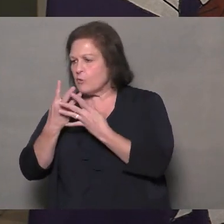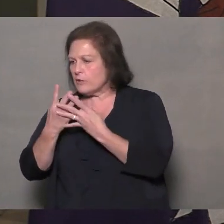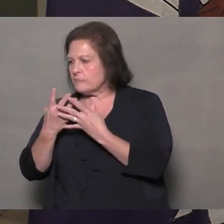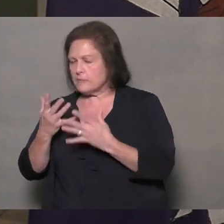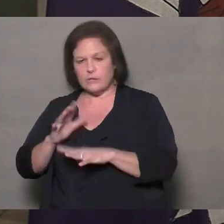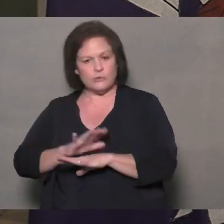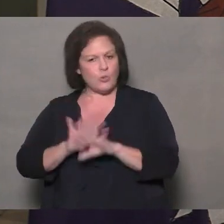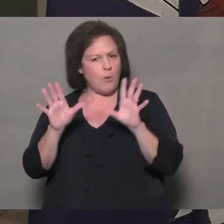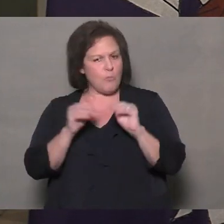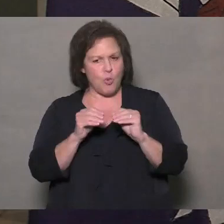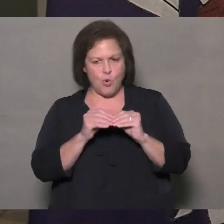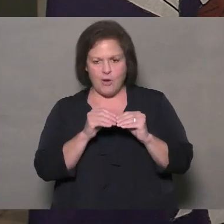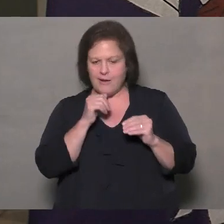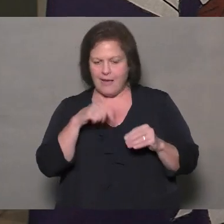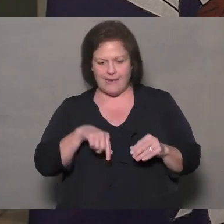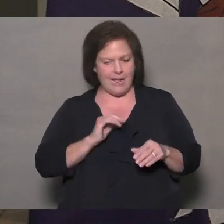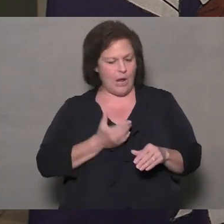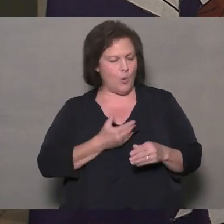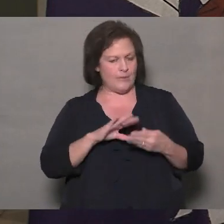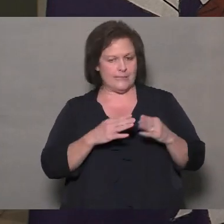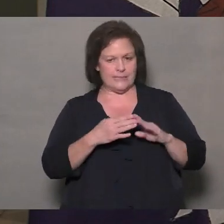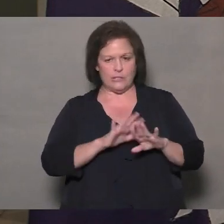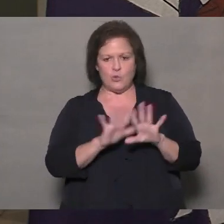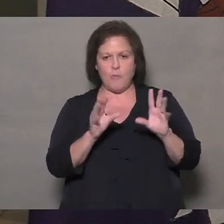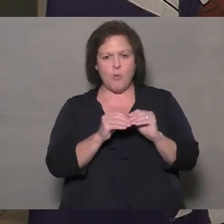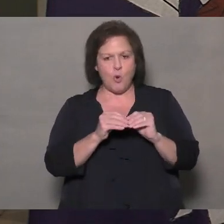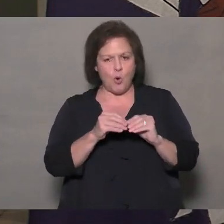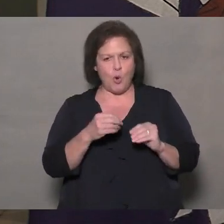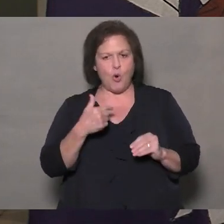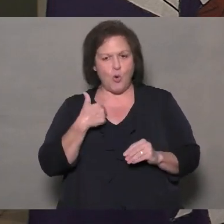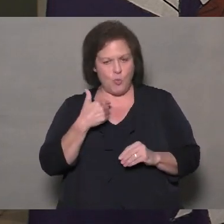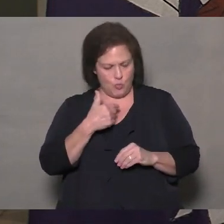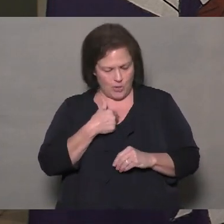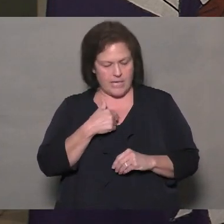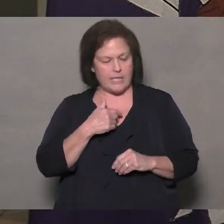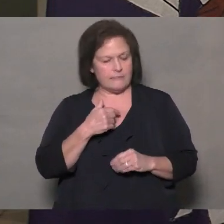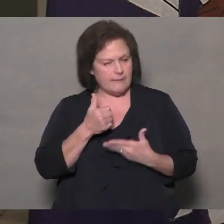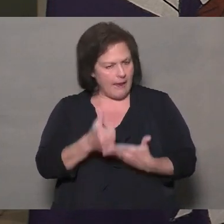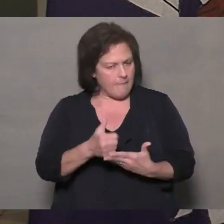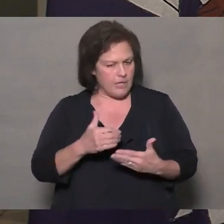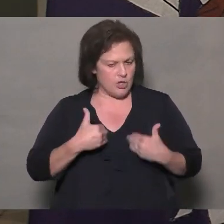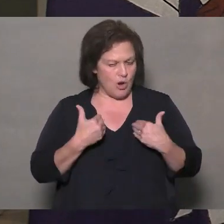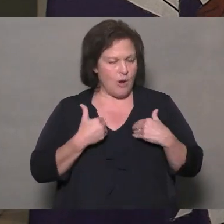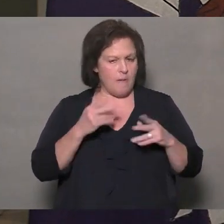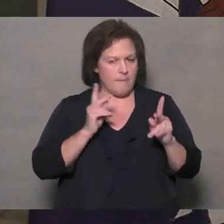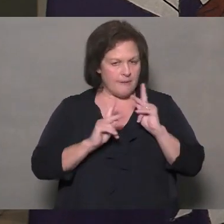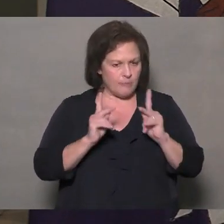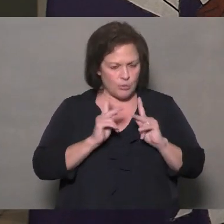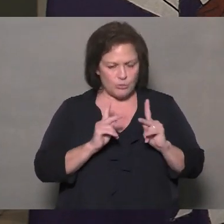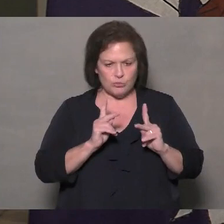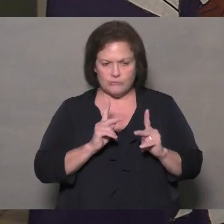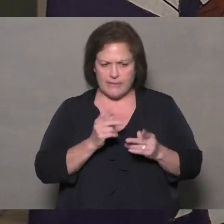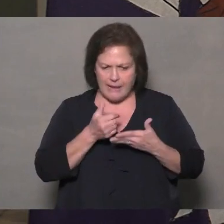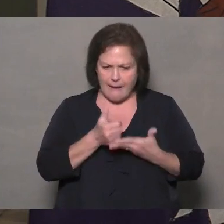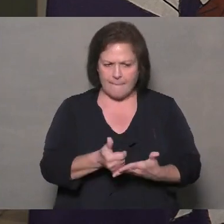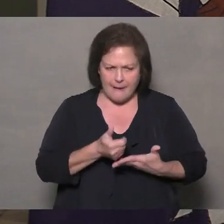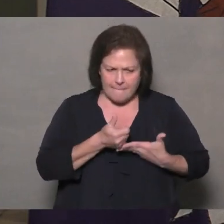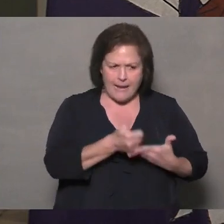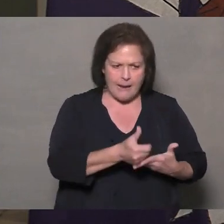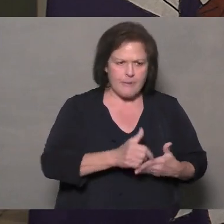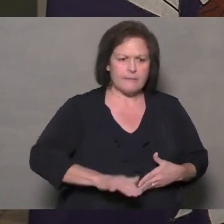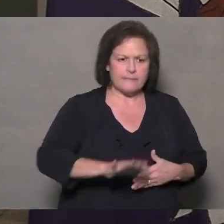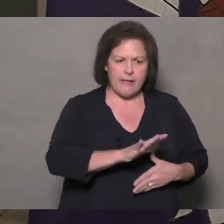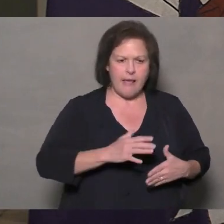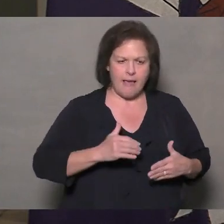more, not in our city. We are investing in our young people, changing their outcomes and their